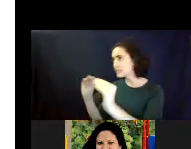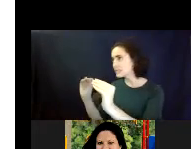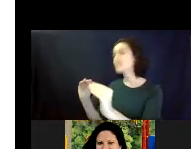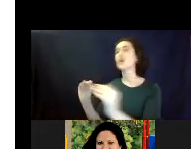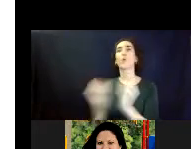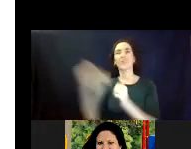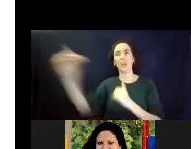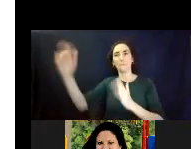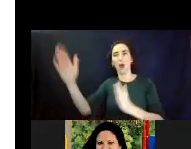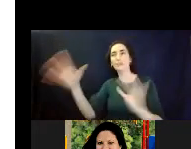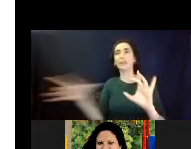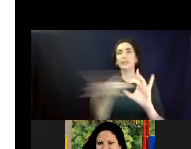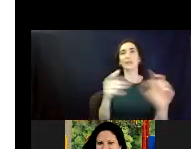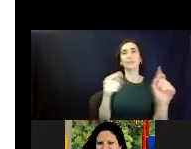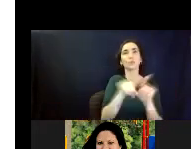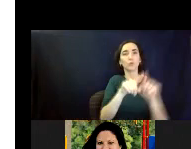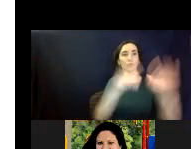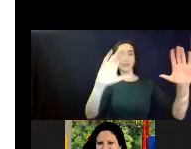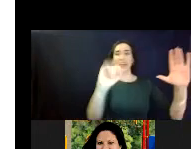their medications cold.